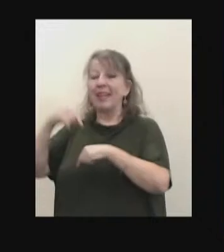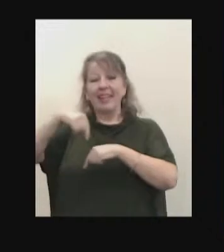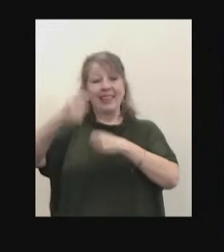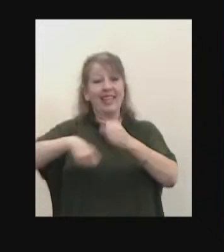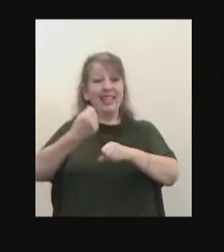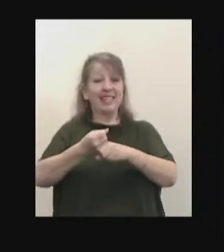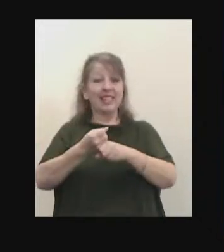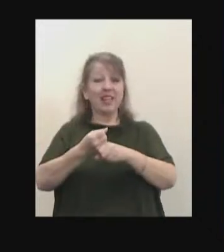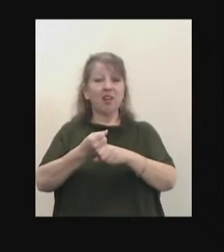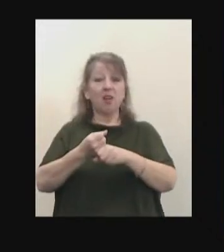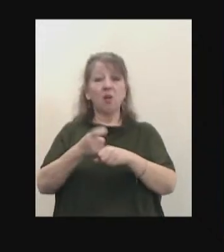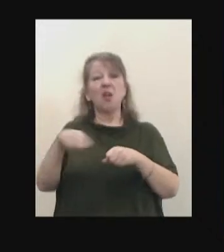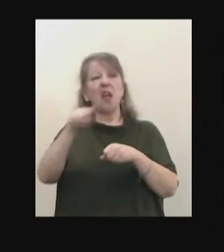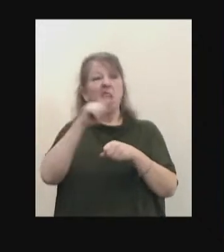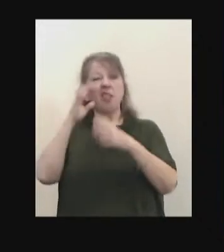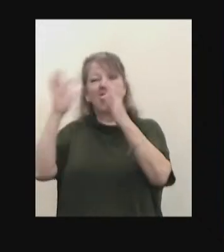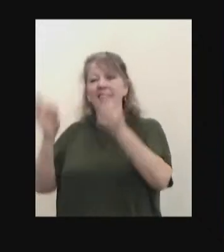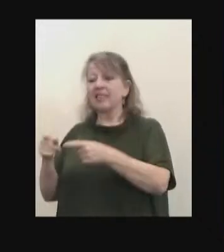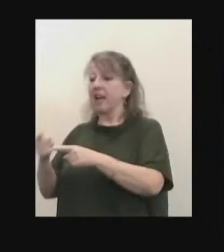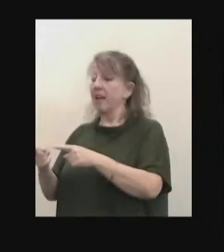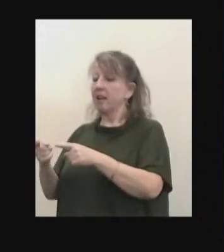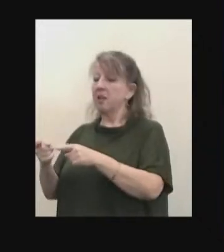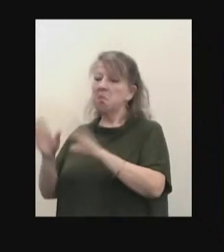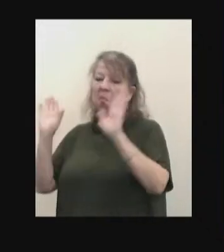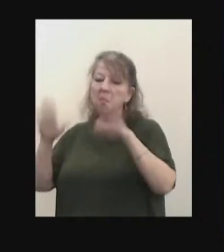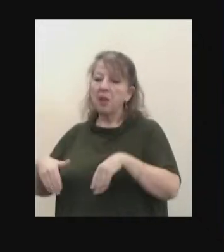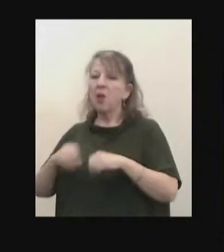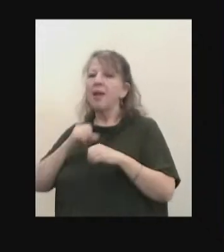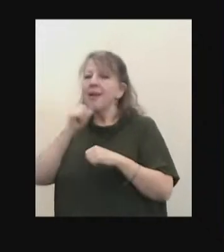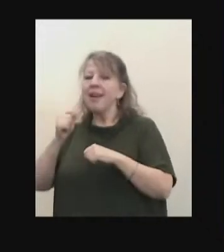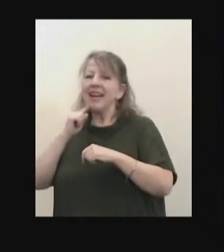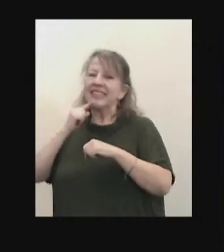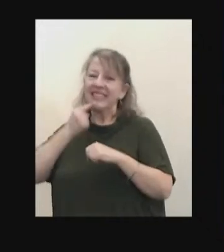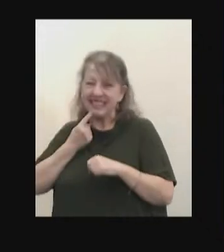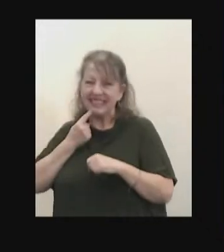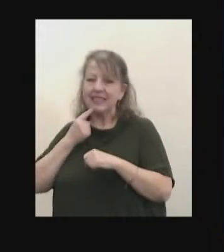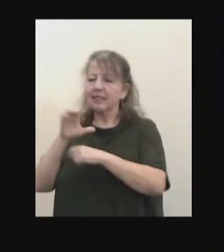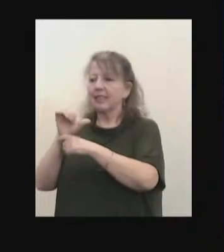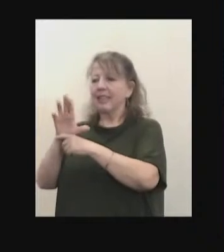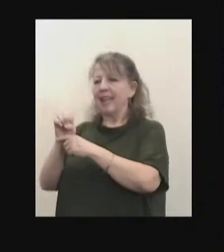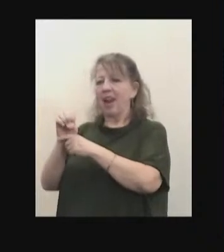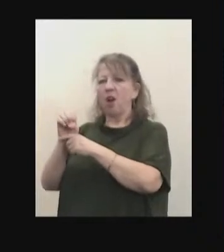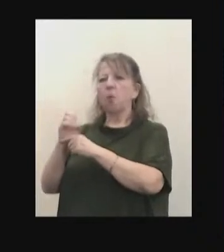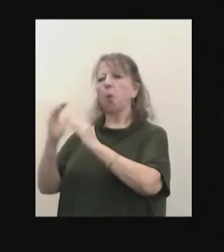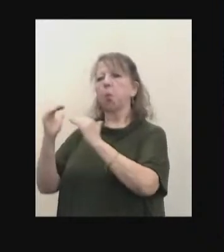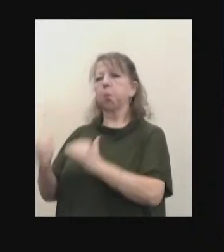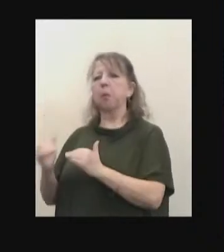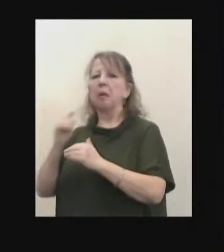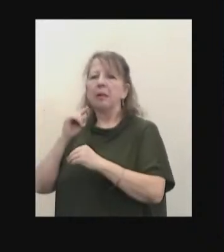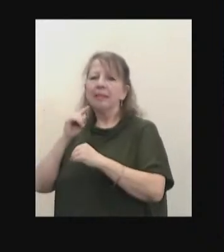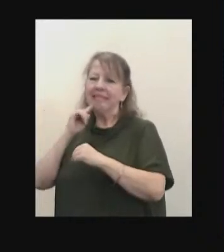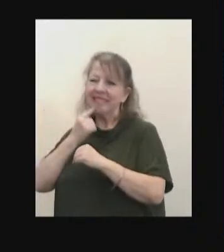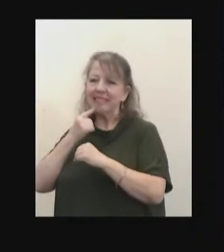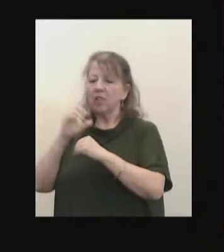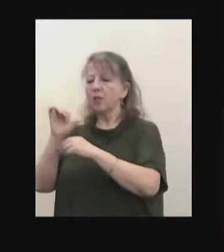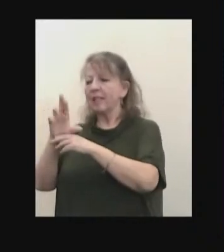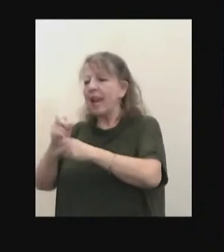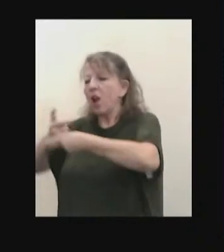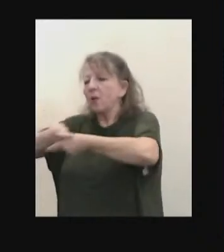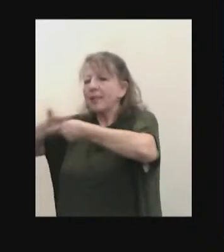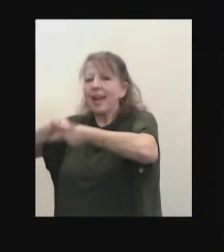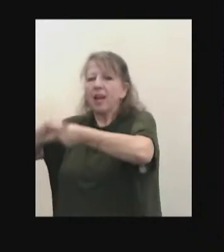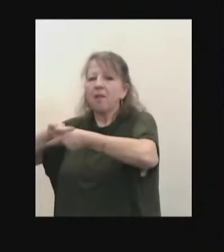take it from a non-acute care facility to a subacute care facility in their process of making that change. So there are